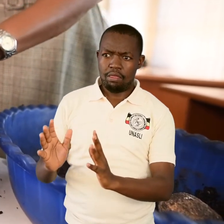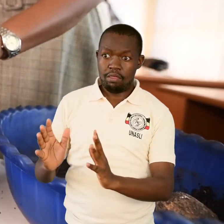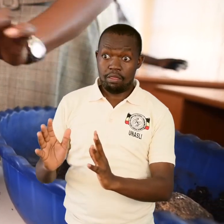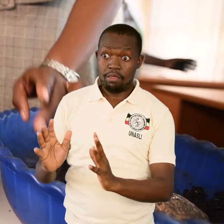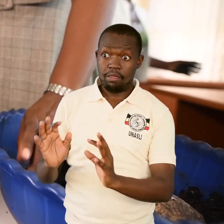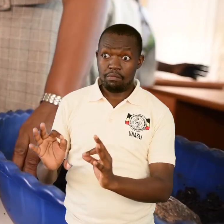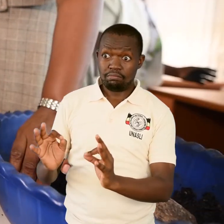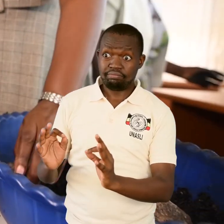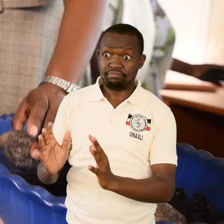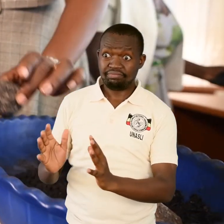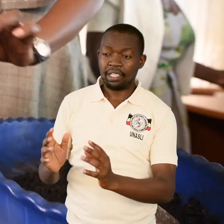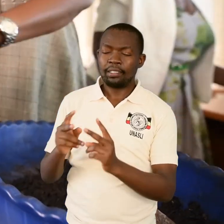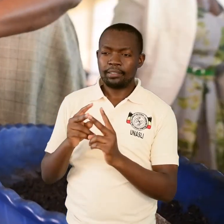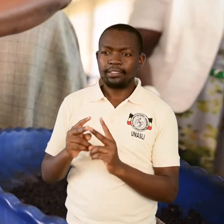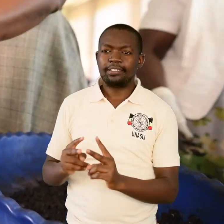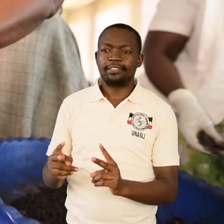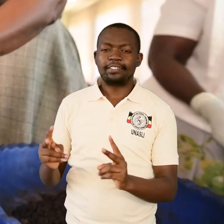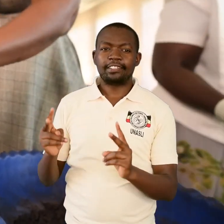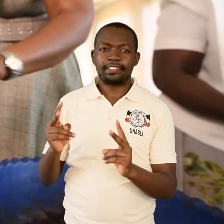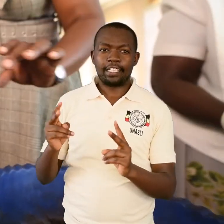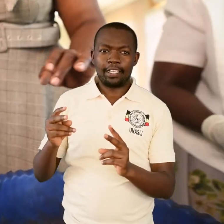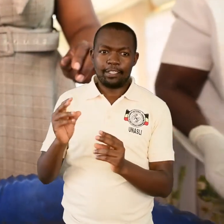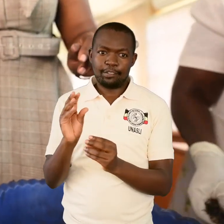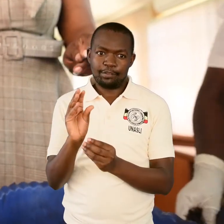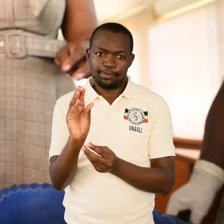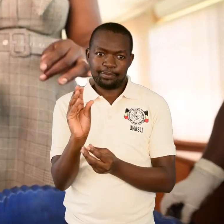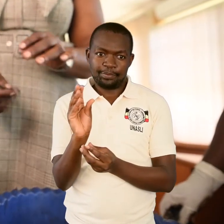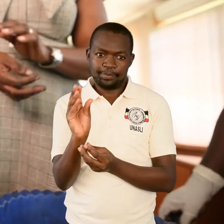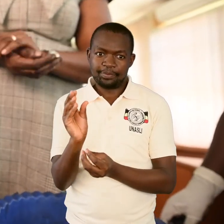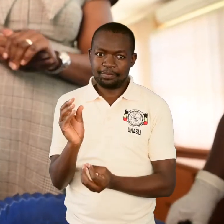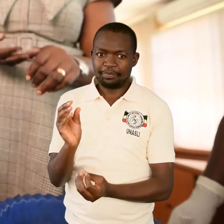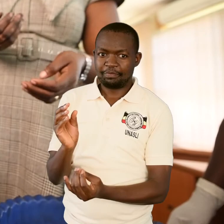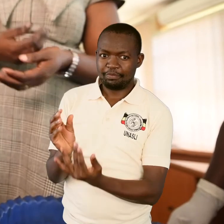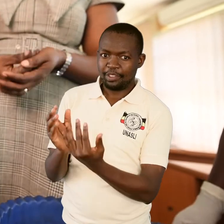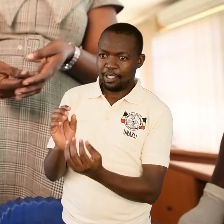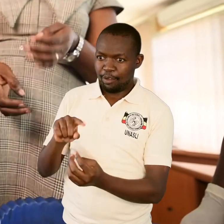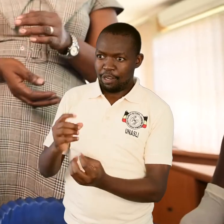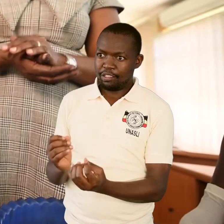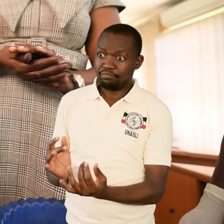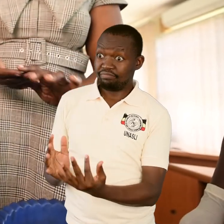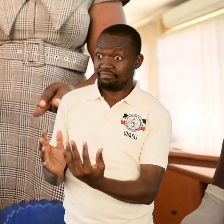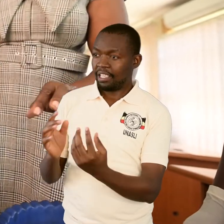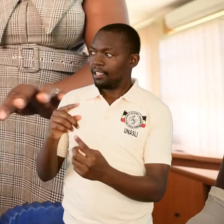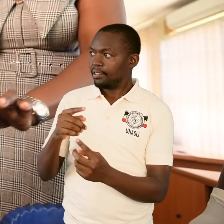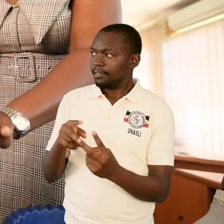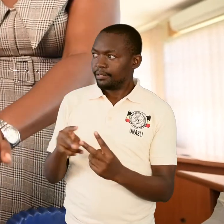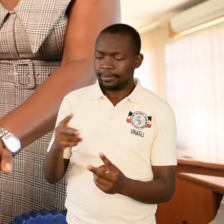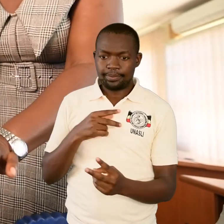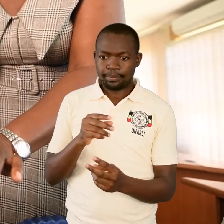start putting the briquettes one by one.